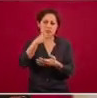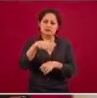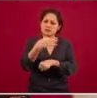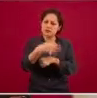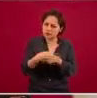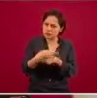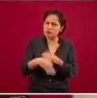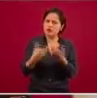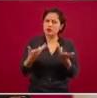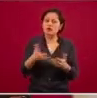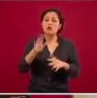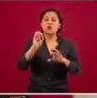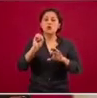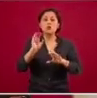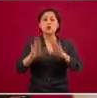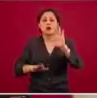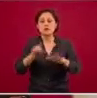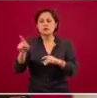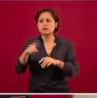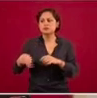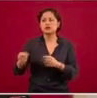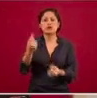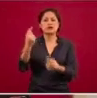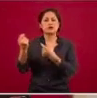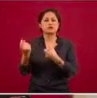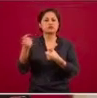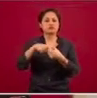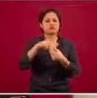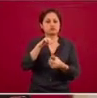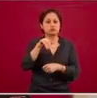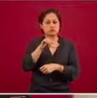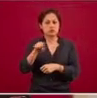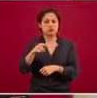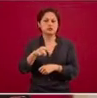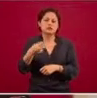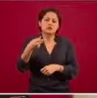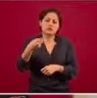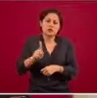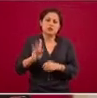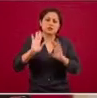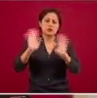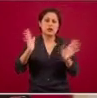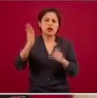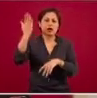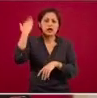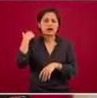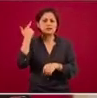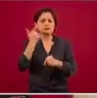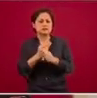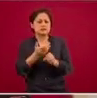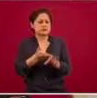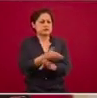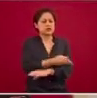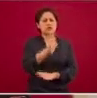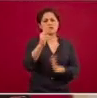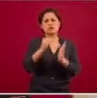have partially some of the benefits. They have irregular salaries. We have detected that